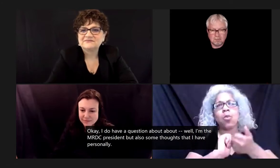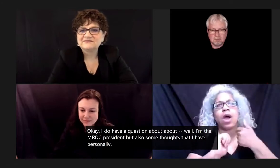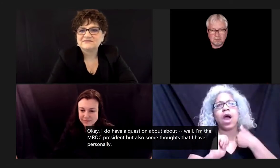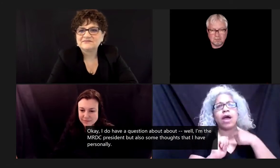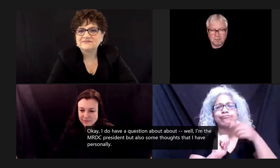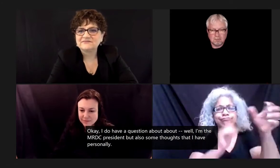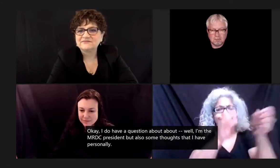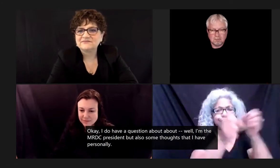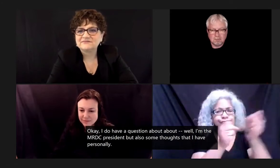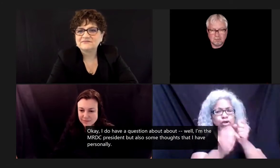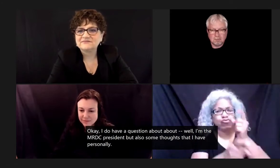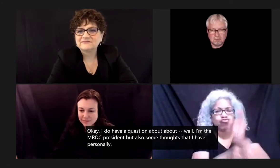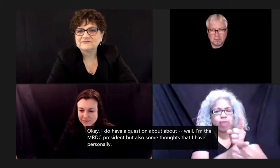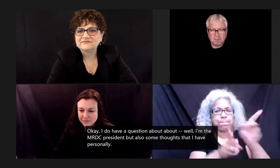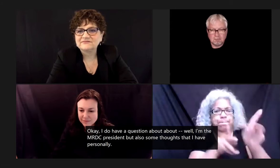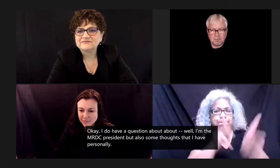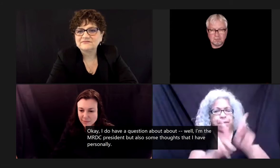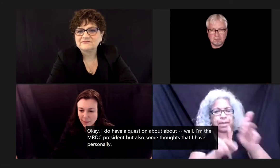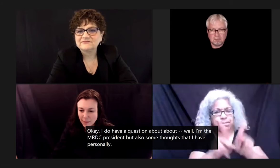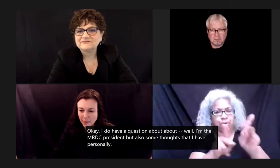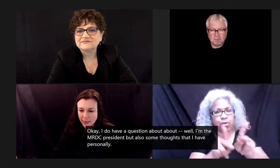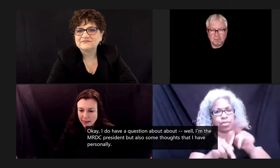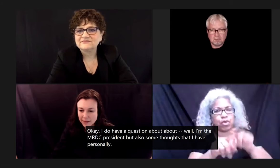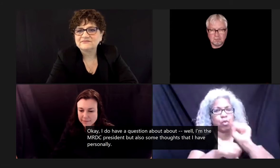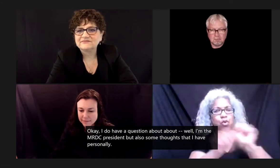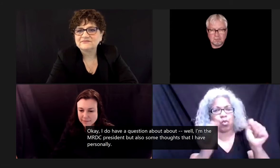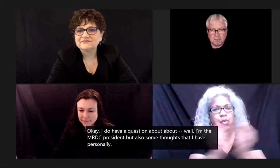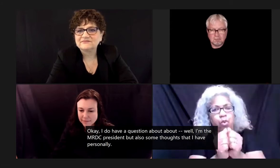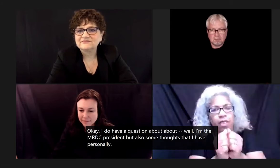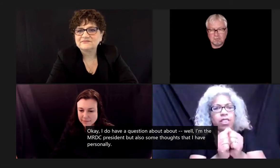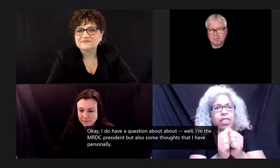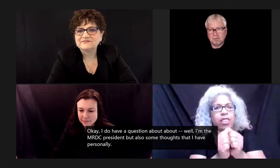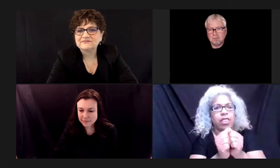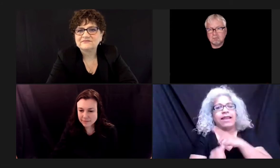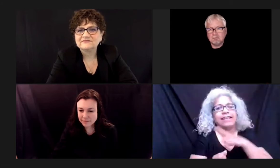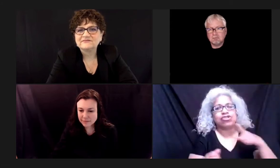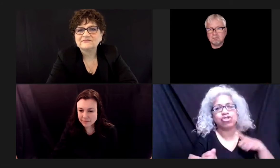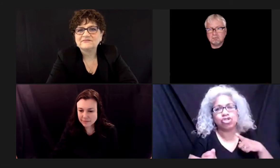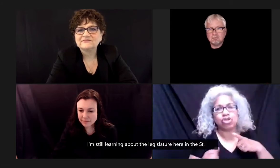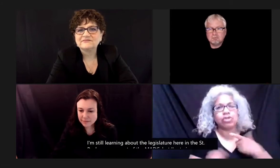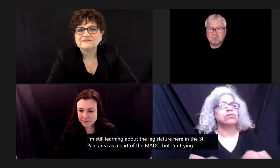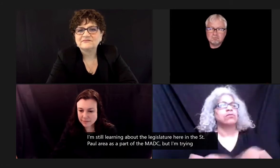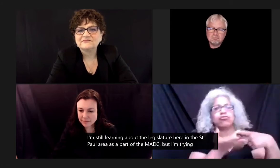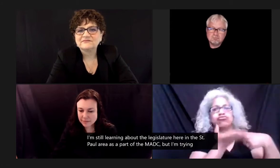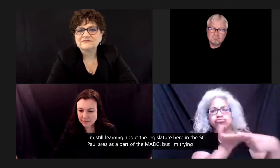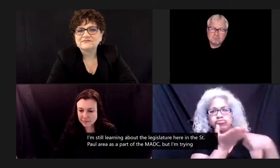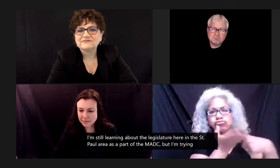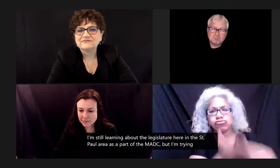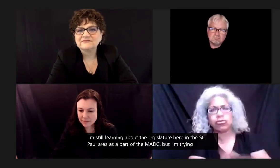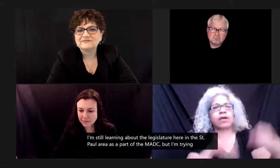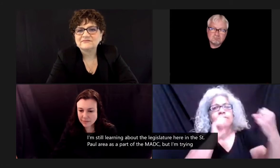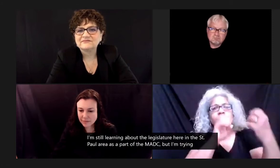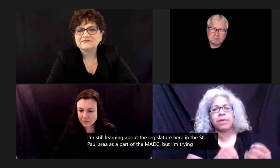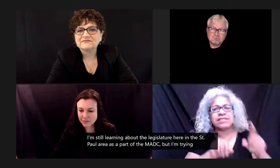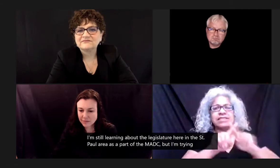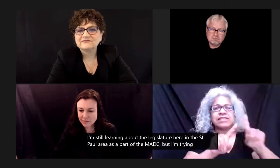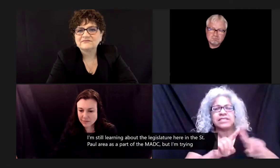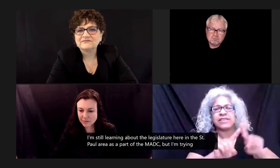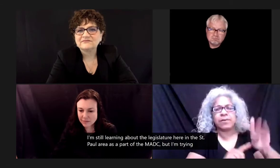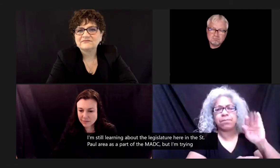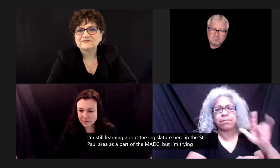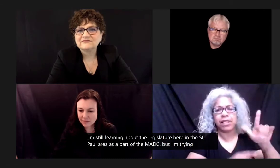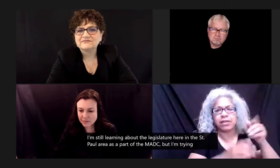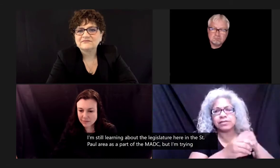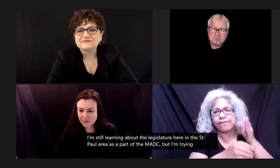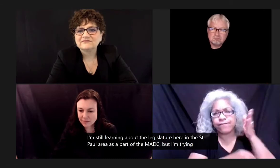of the MADC, but I'm trying to figure out how to get the right people to work with within the legislature to